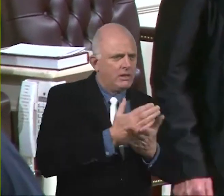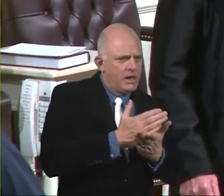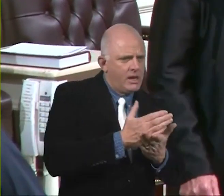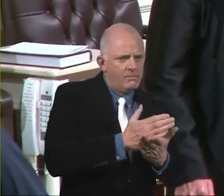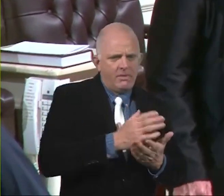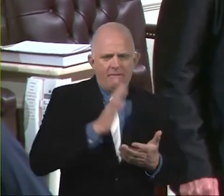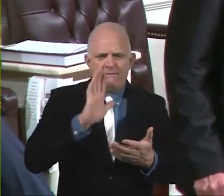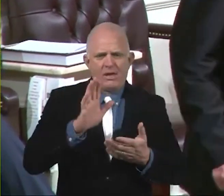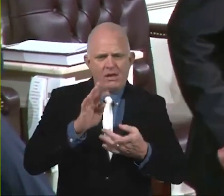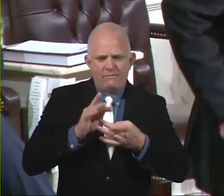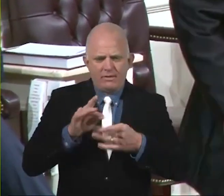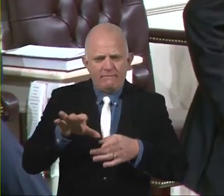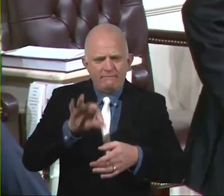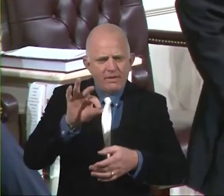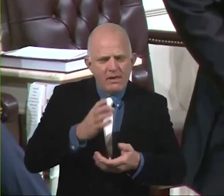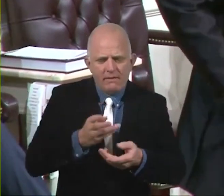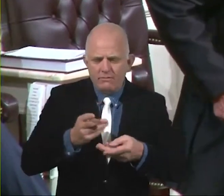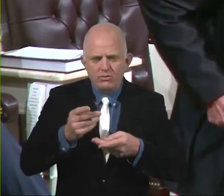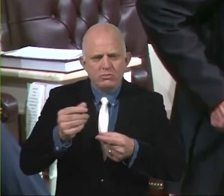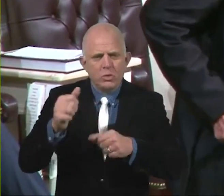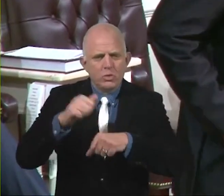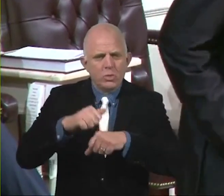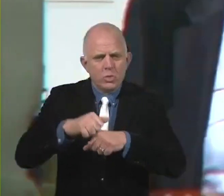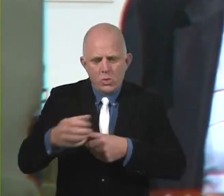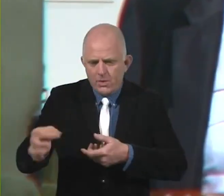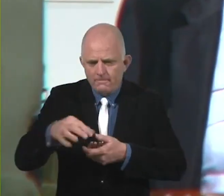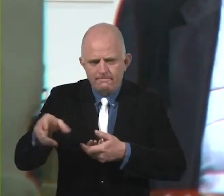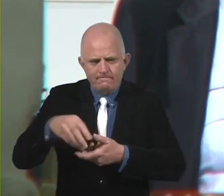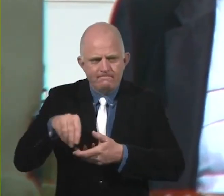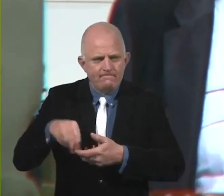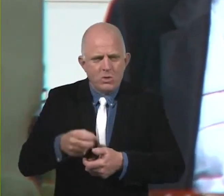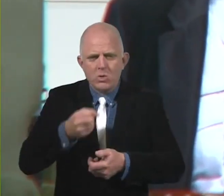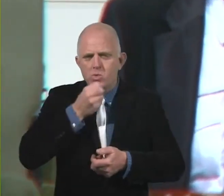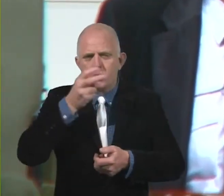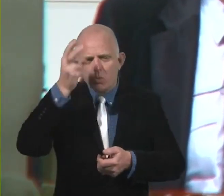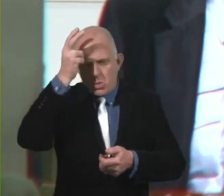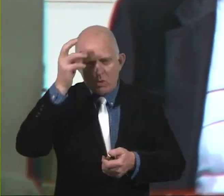of the little creek down there and he put them in this goatskin bag he